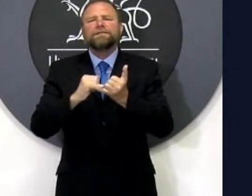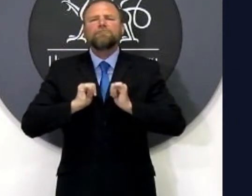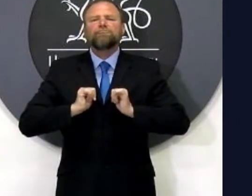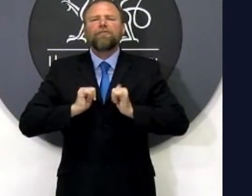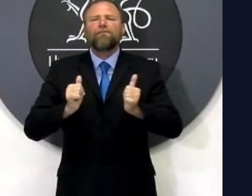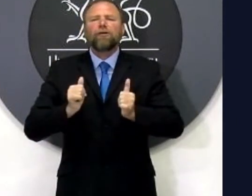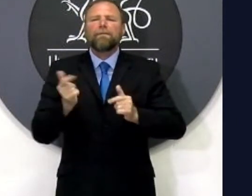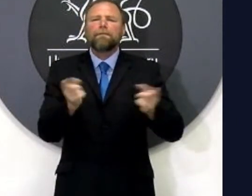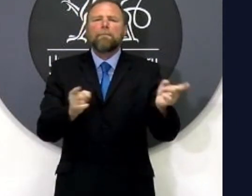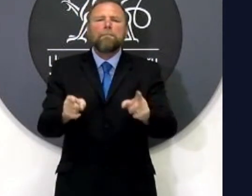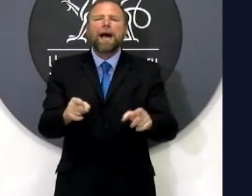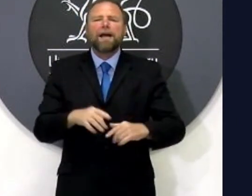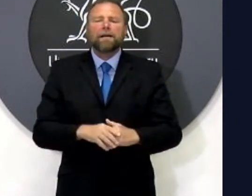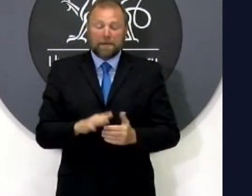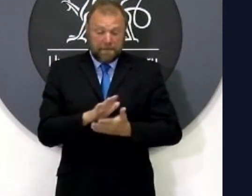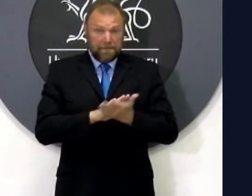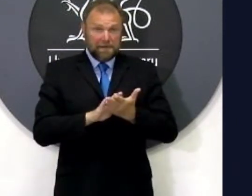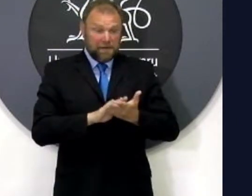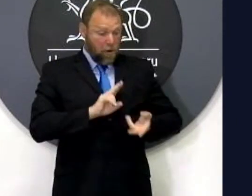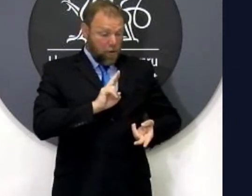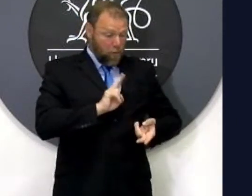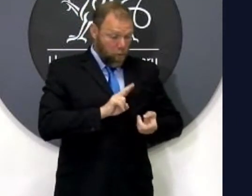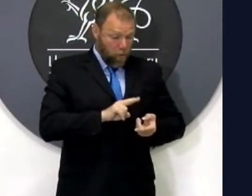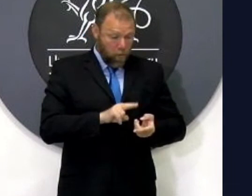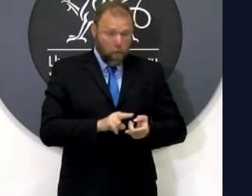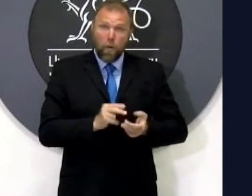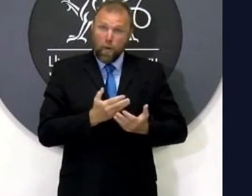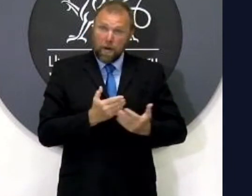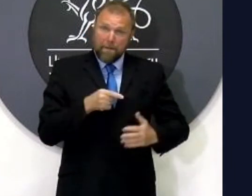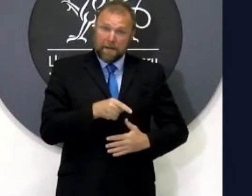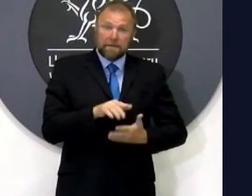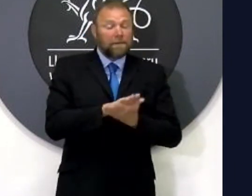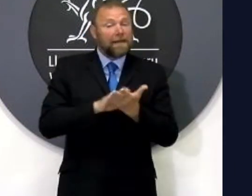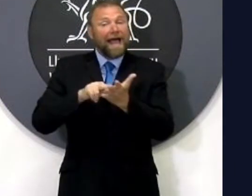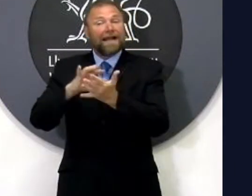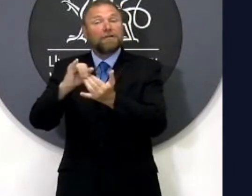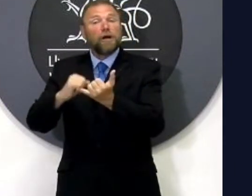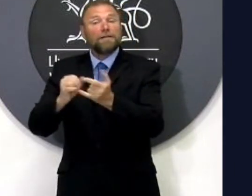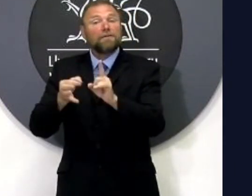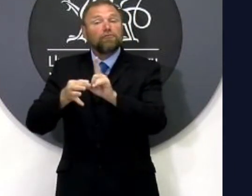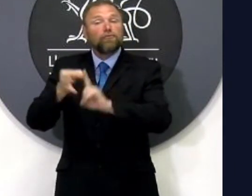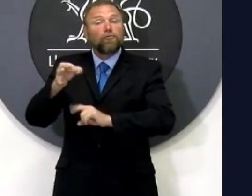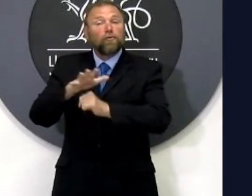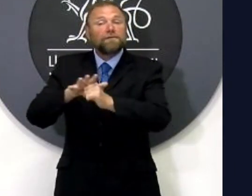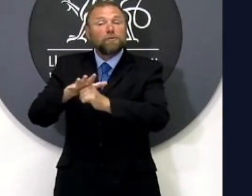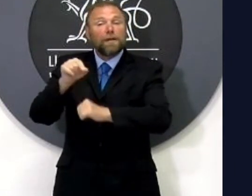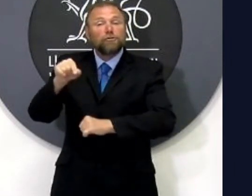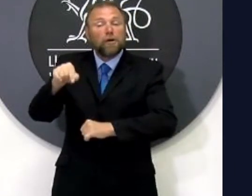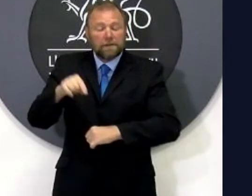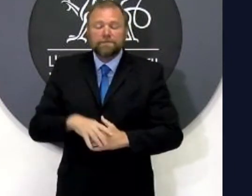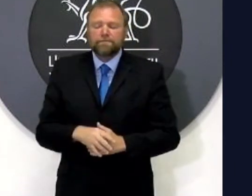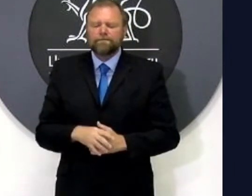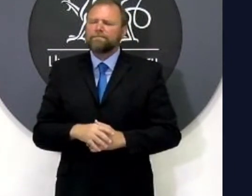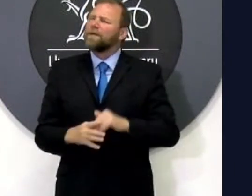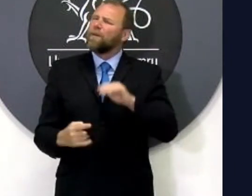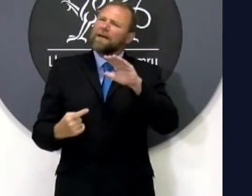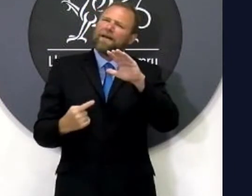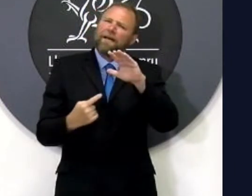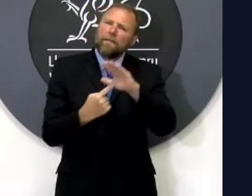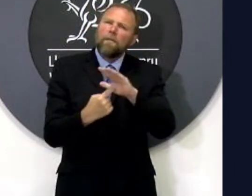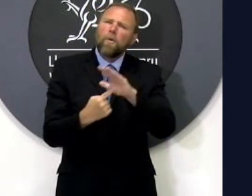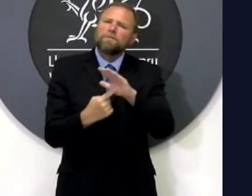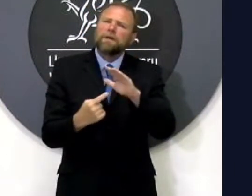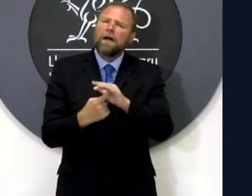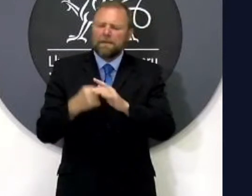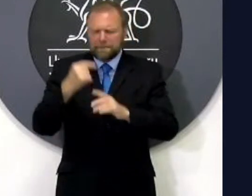prevalence has translated into an improved position for the NHS, and for this reason, it's important to set out how we can